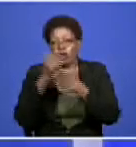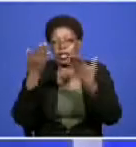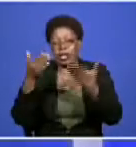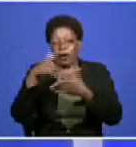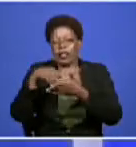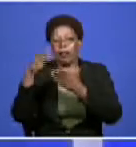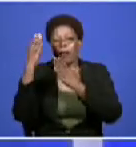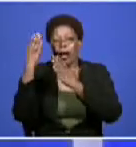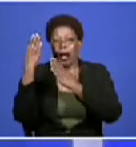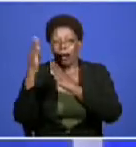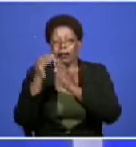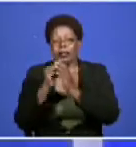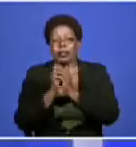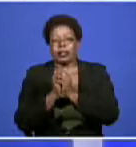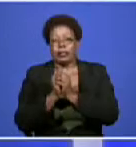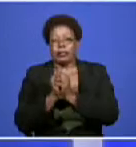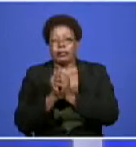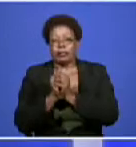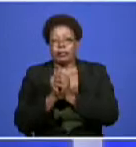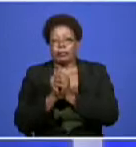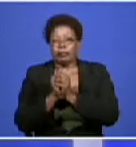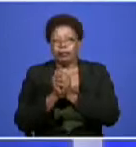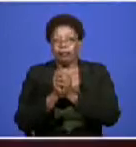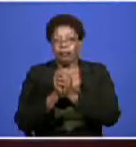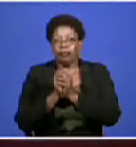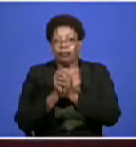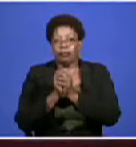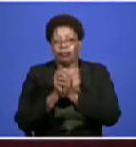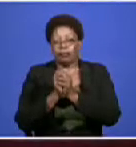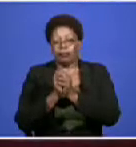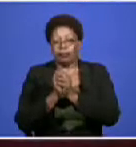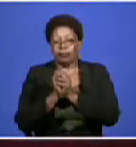Bahamas. Makush Lepinder takes a closer look.